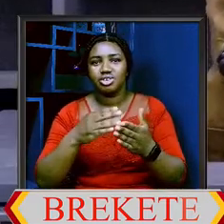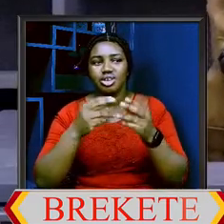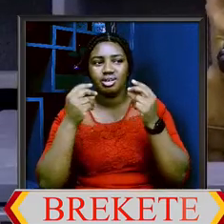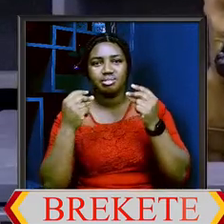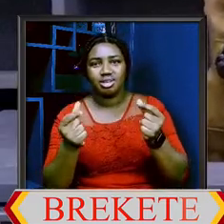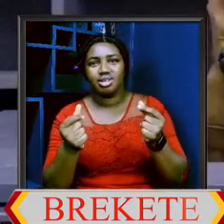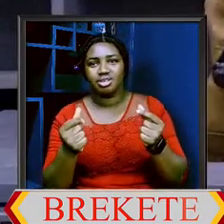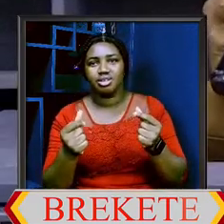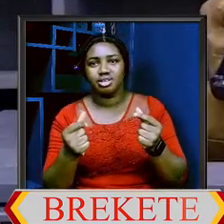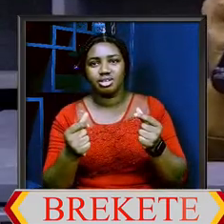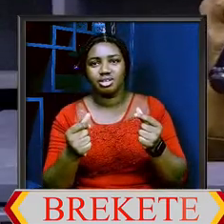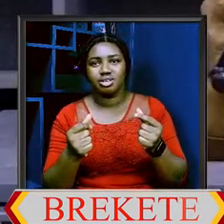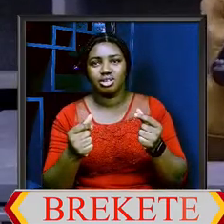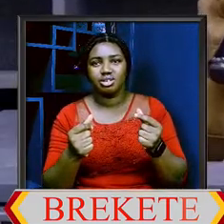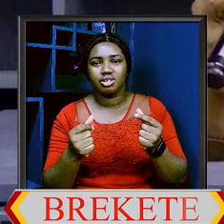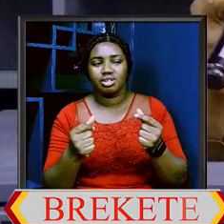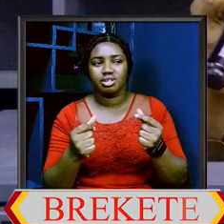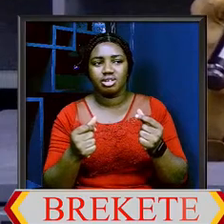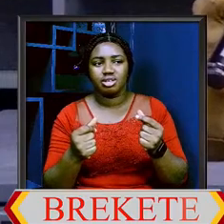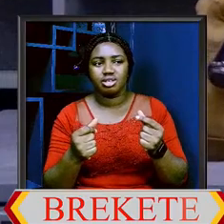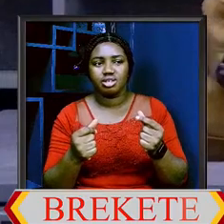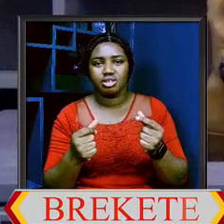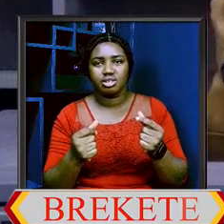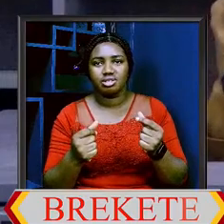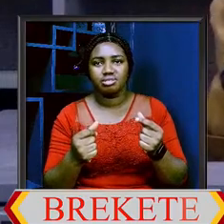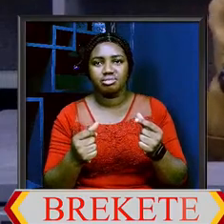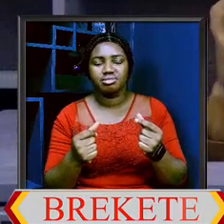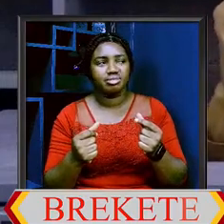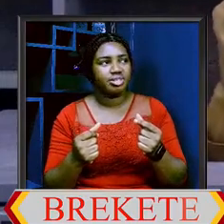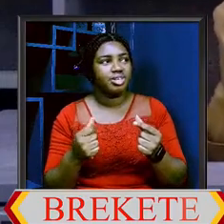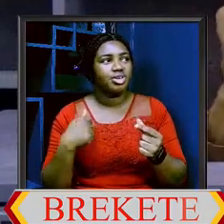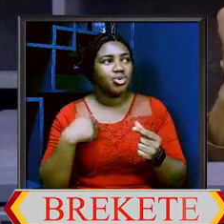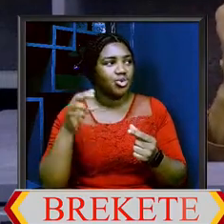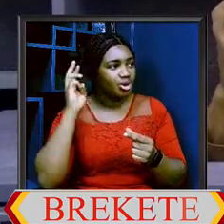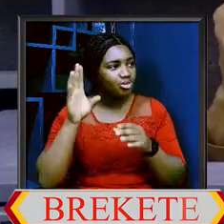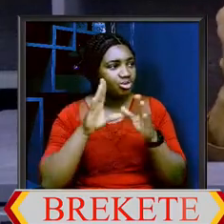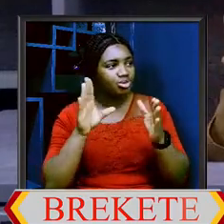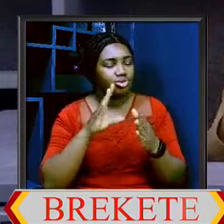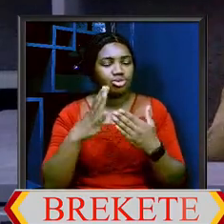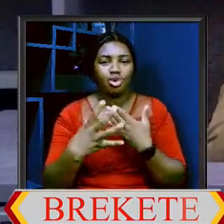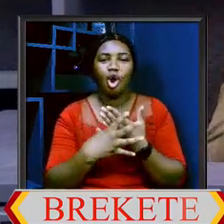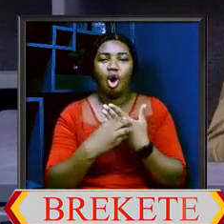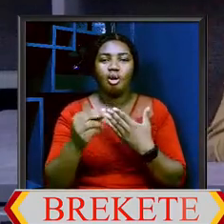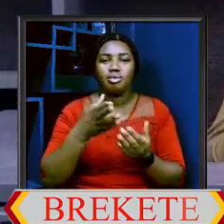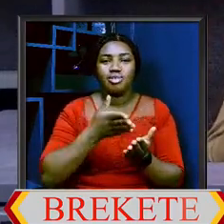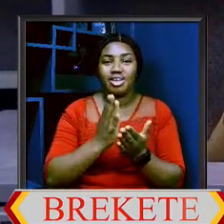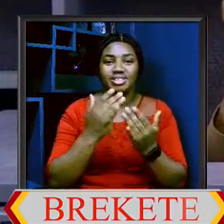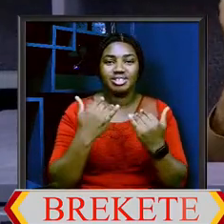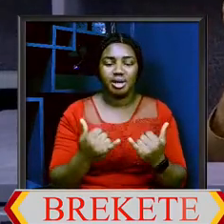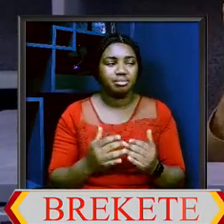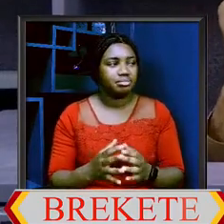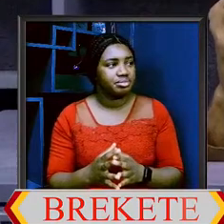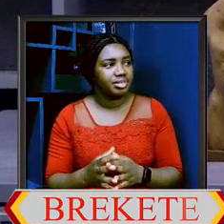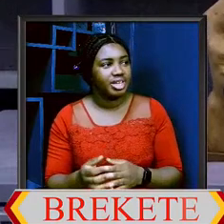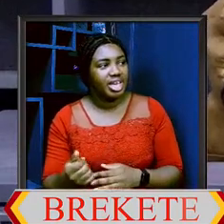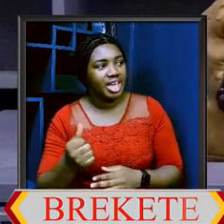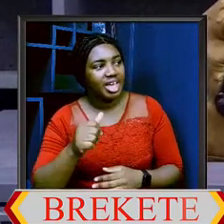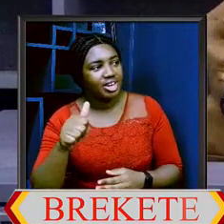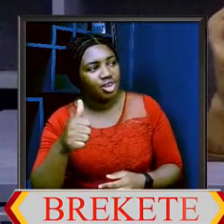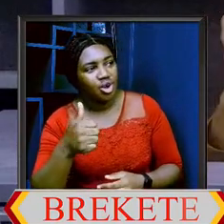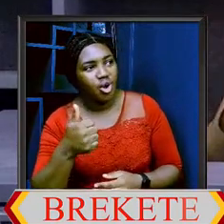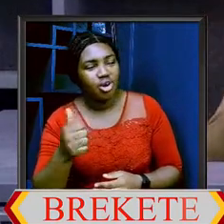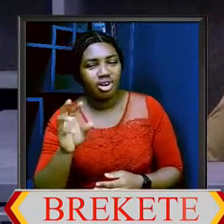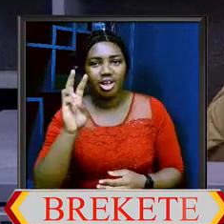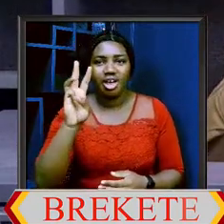we we are we don't work now copyright we do now which wax you want